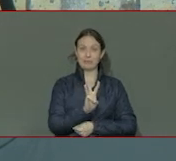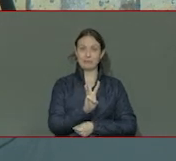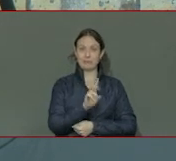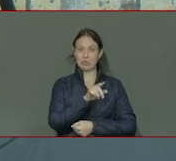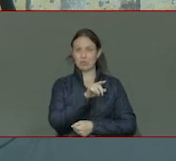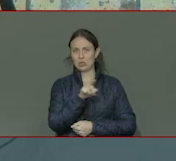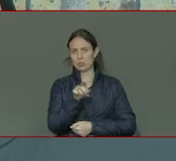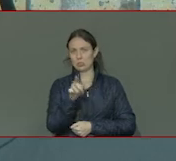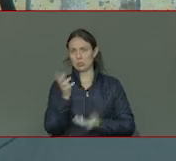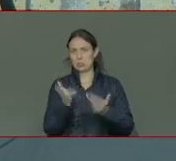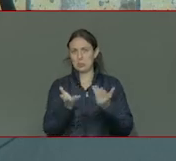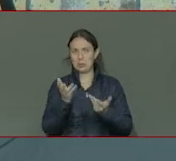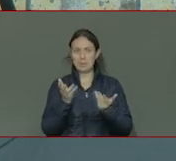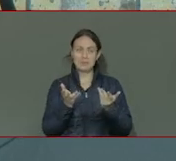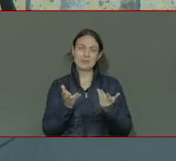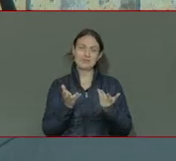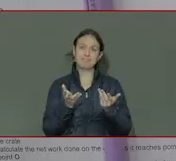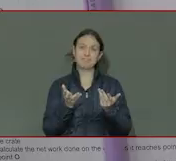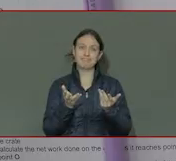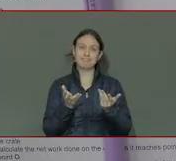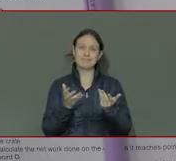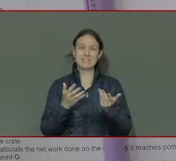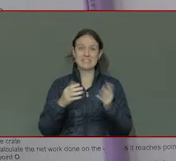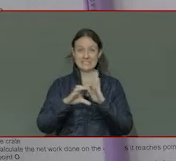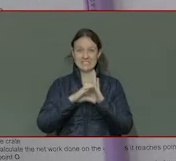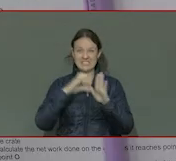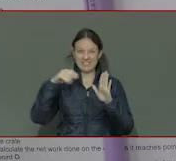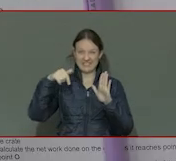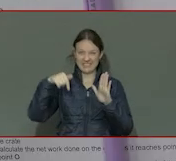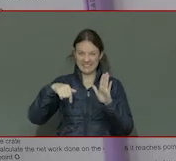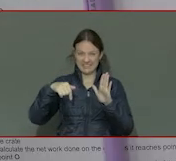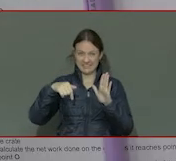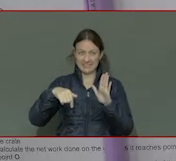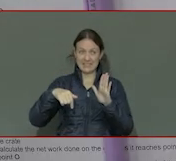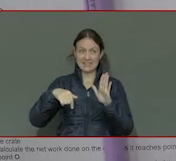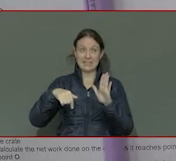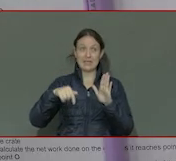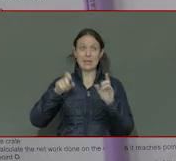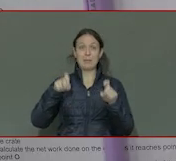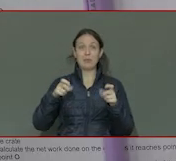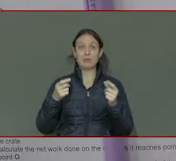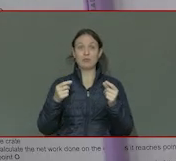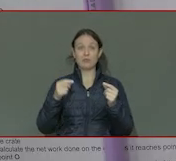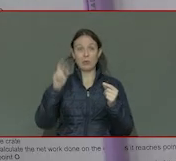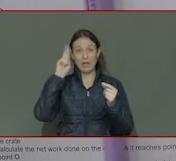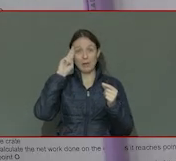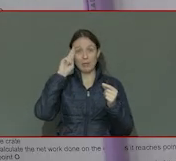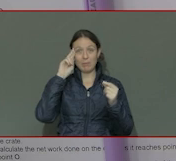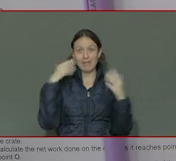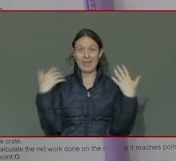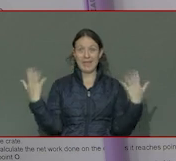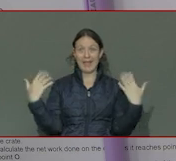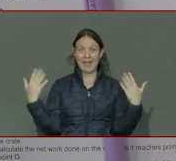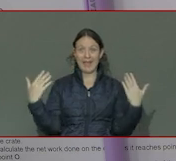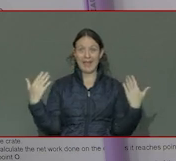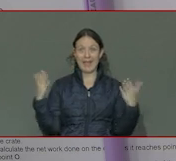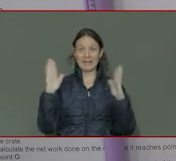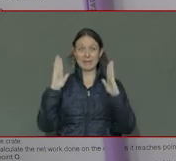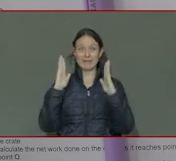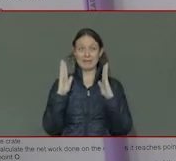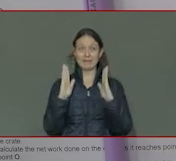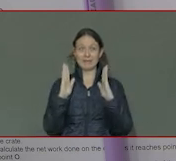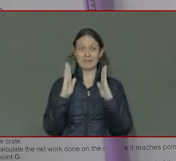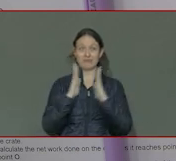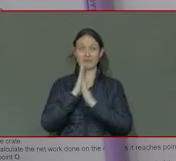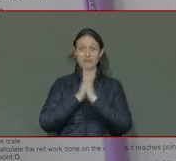I want to teach this chapter, I can only do this. I take my hands, I put them together,